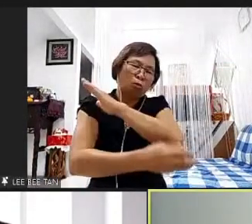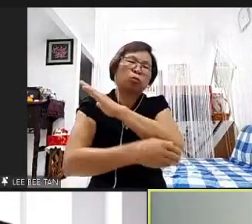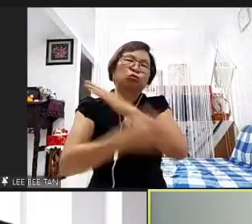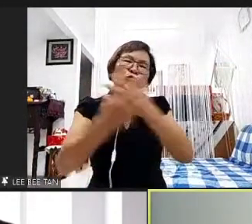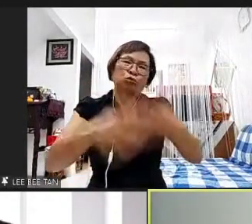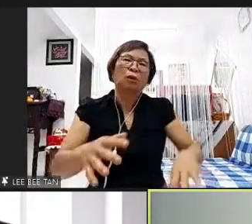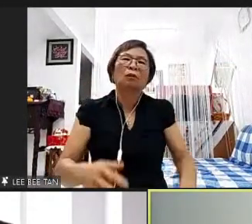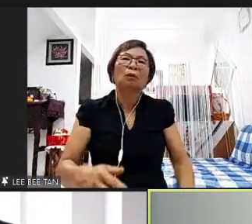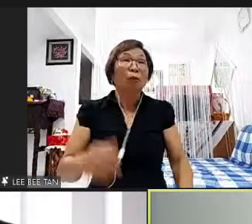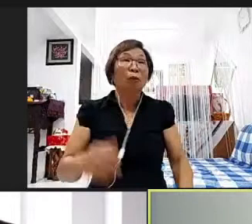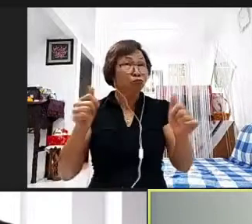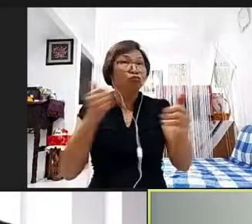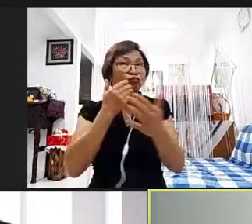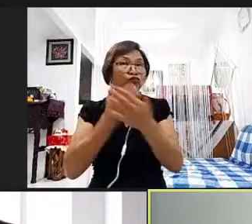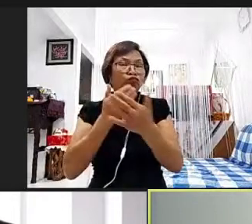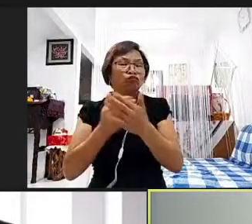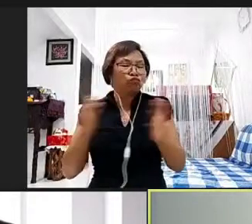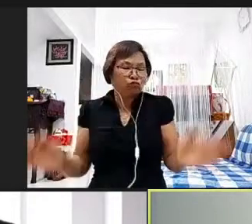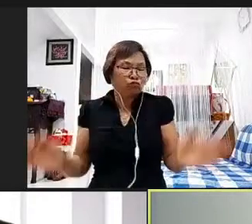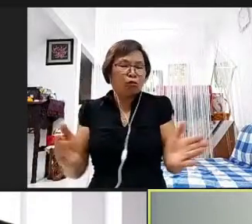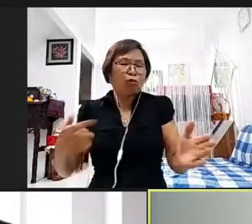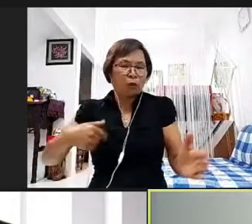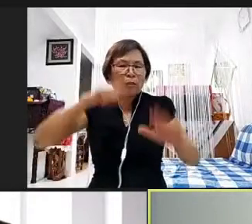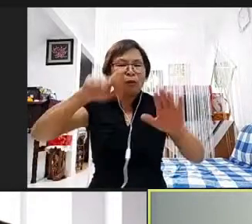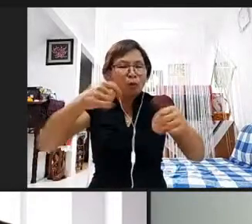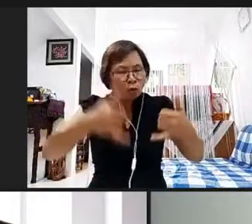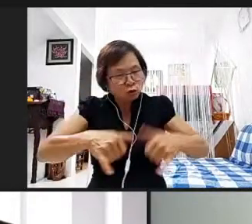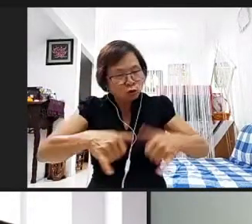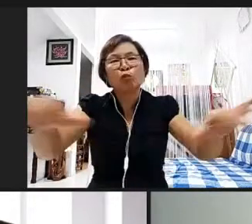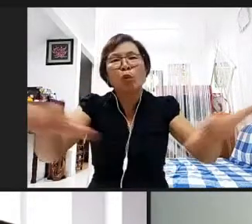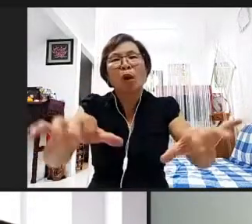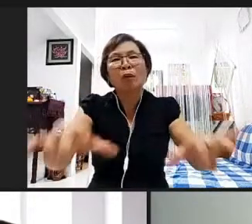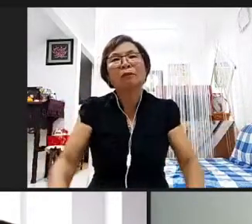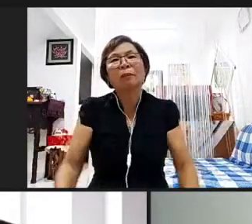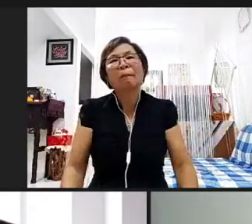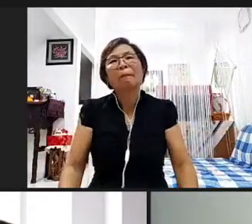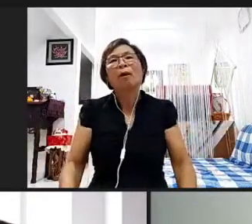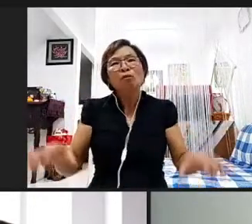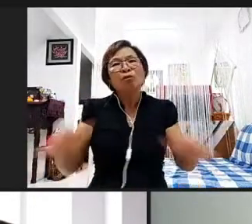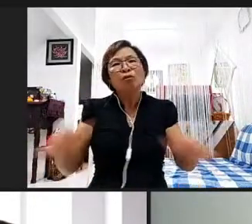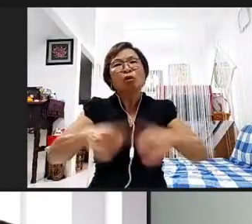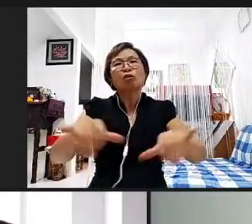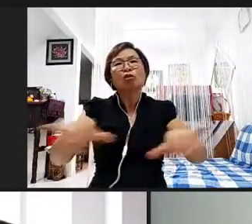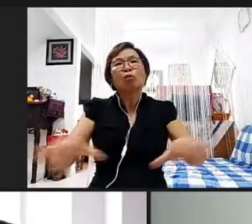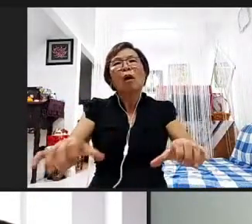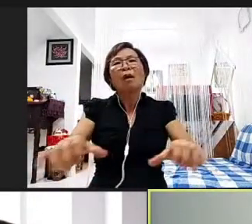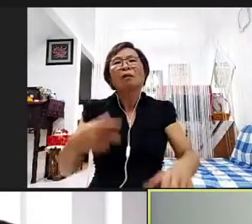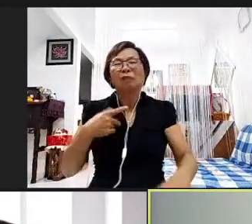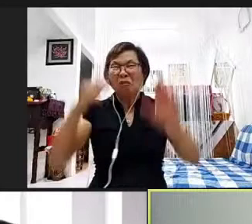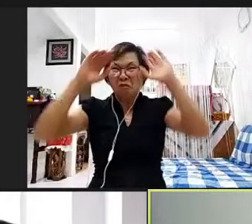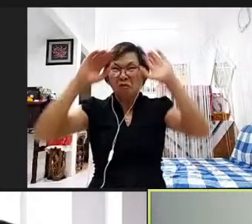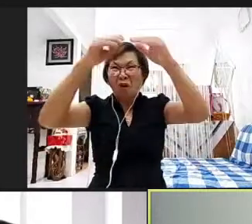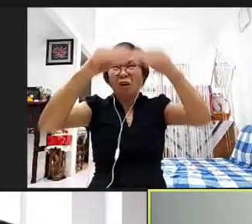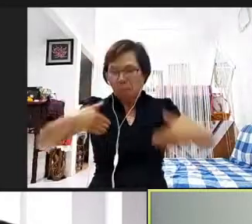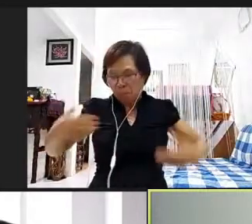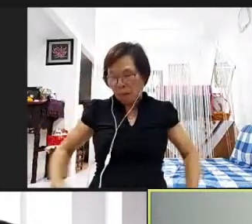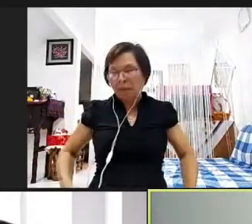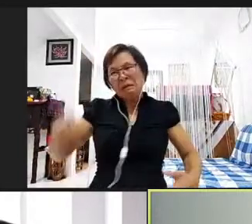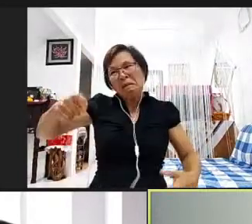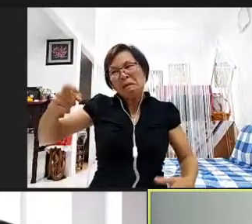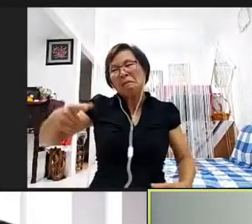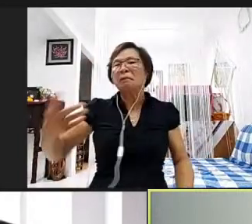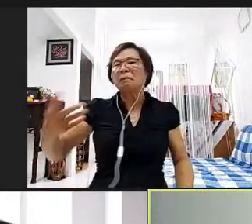very encouraging things that we need to continue to do. But we are not just going to be focusing on physical needs, because